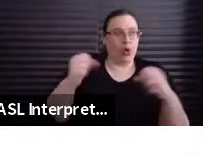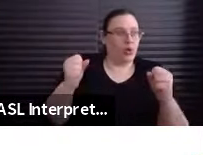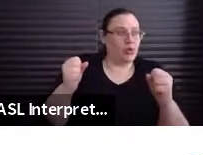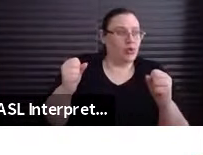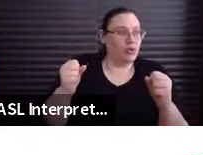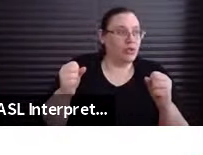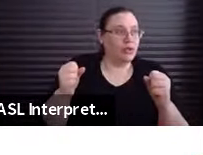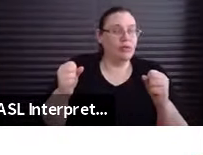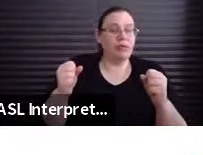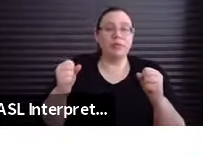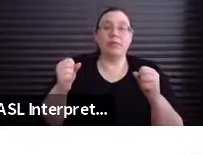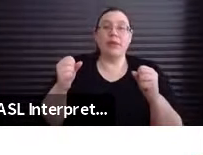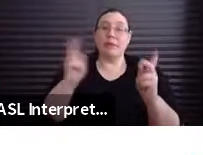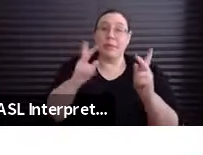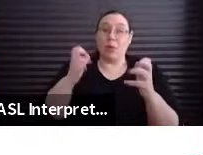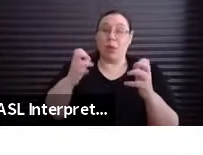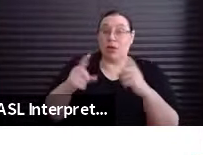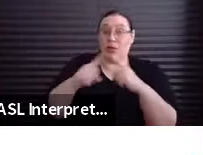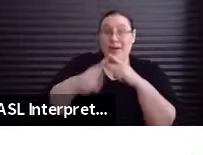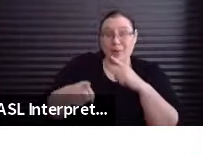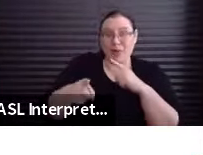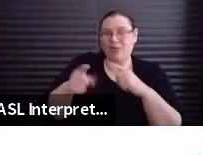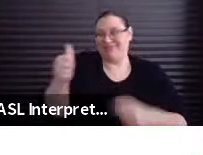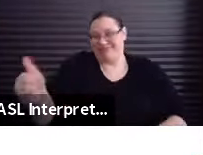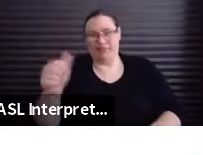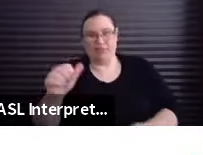unmute themselves, they can do so on their own.